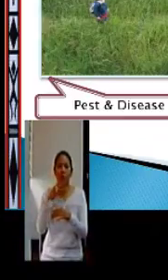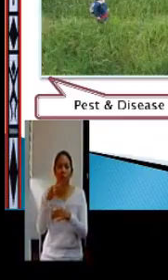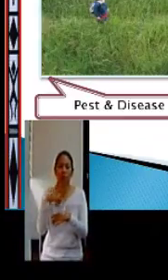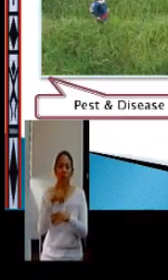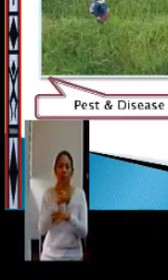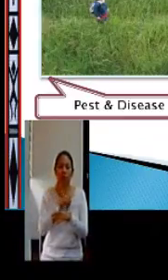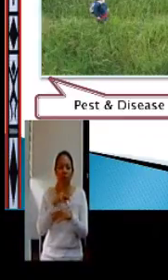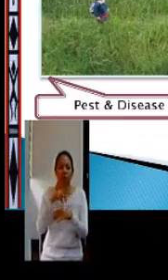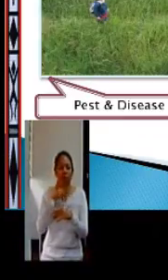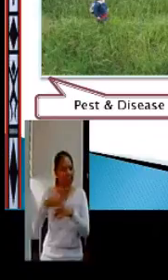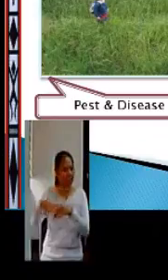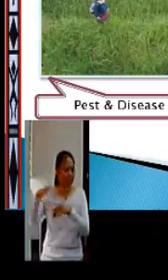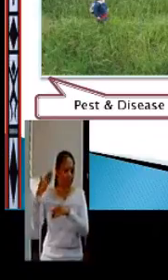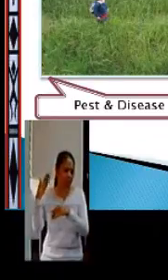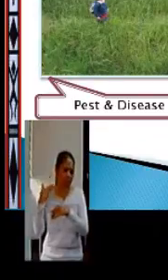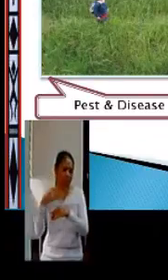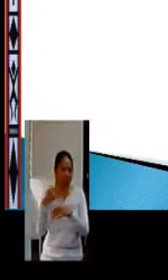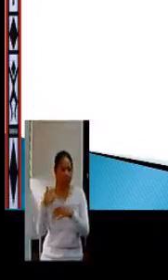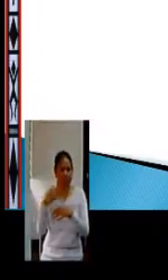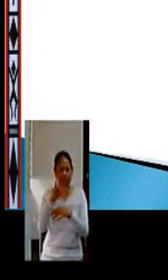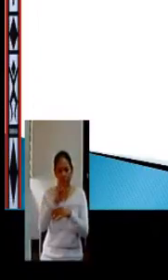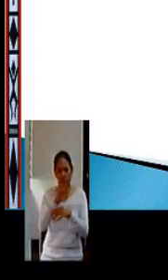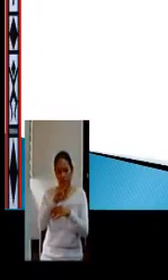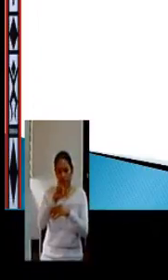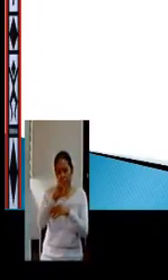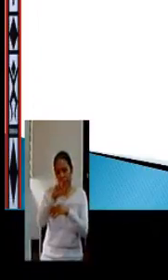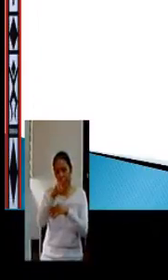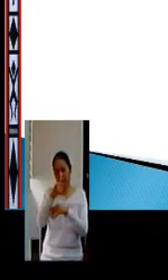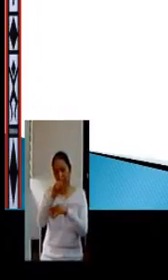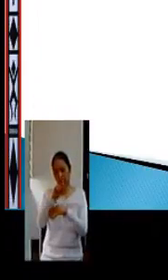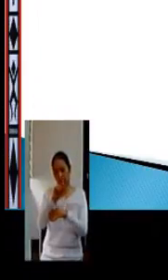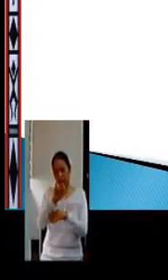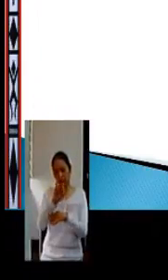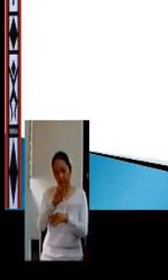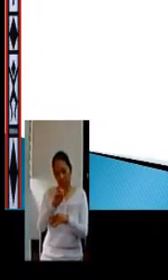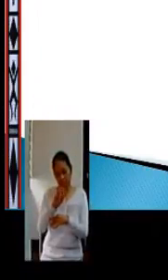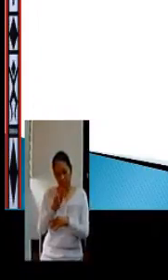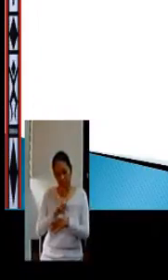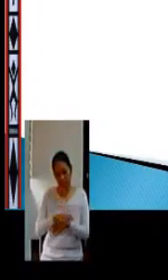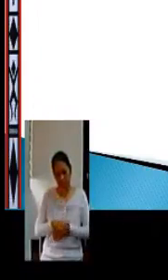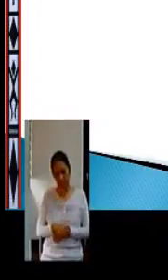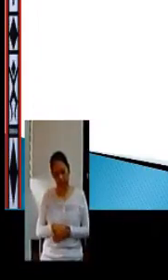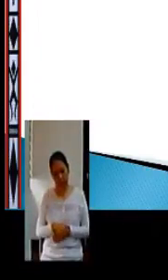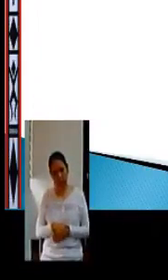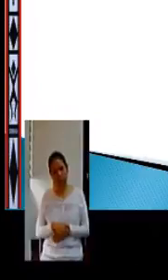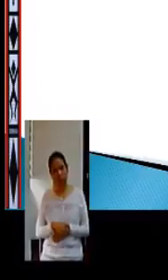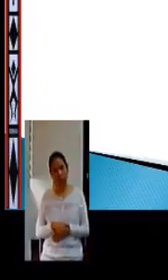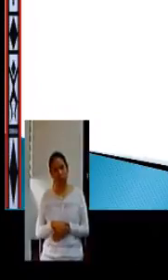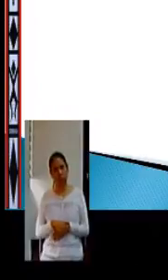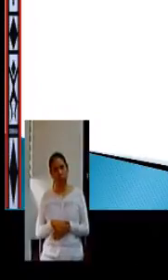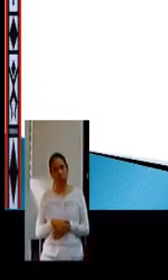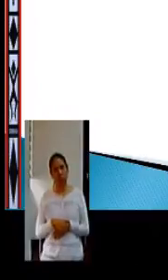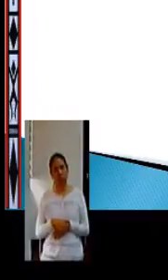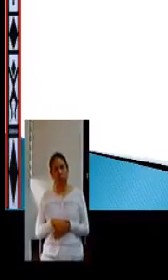tulad noon na talagang irrigasyon. Next, please. Next, low farm grade of product. Hindi